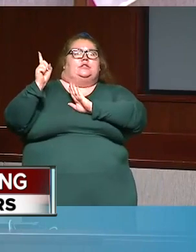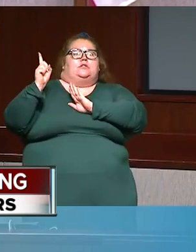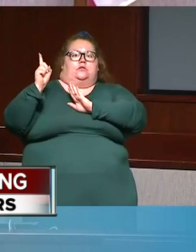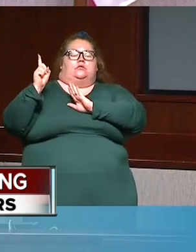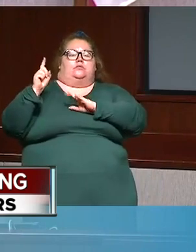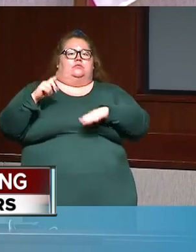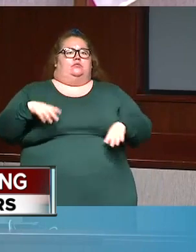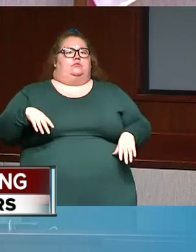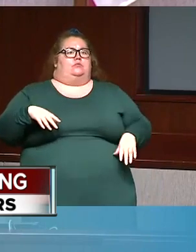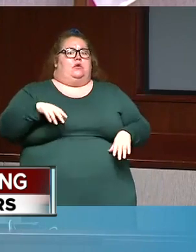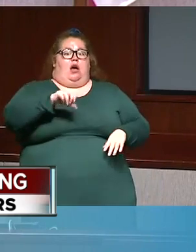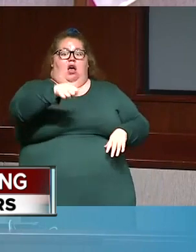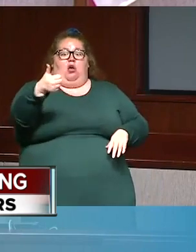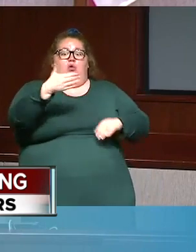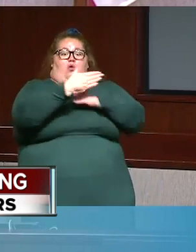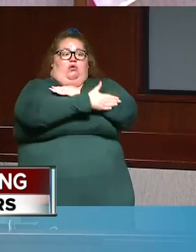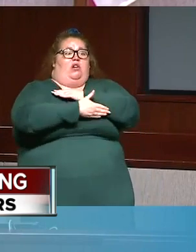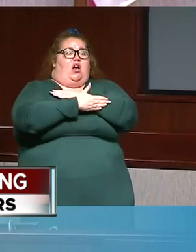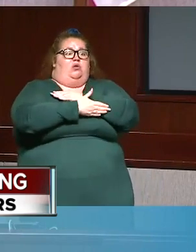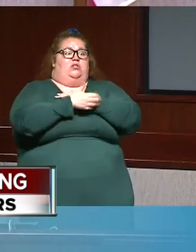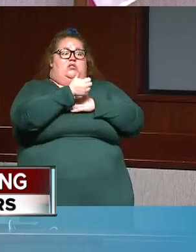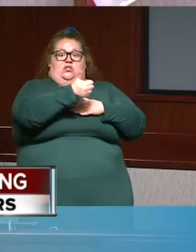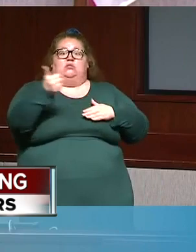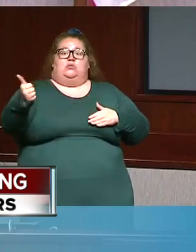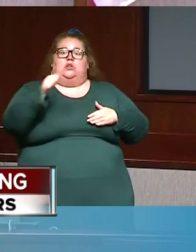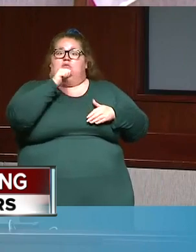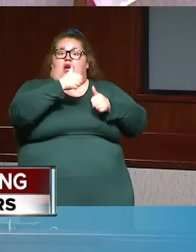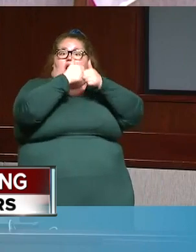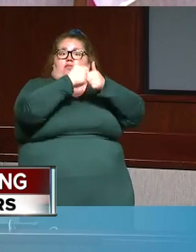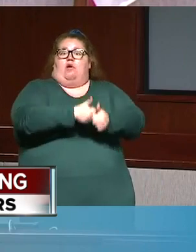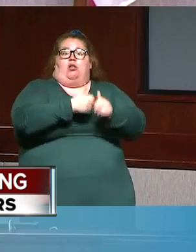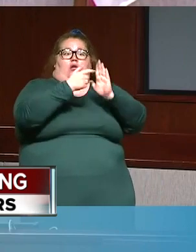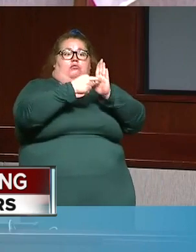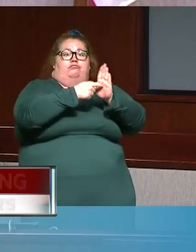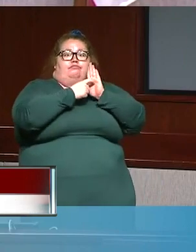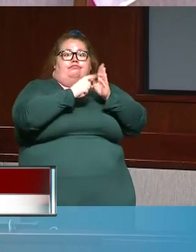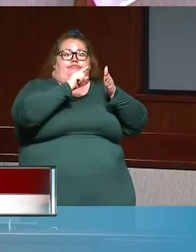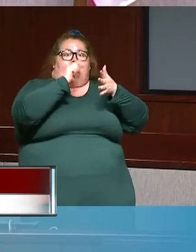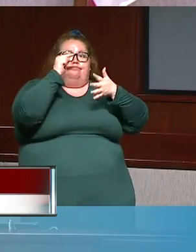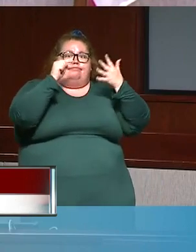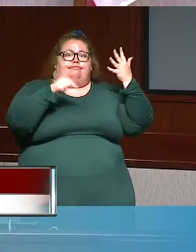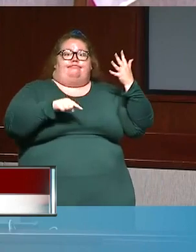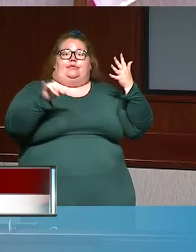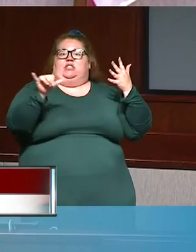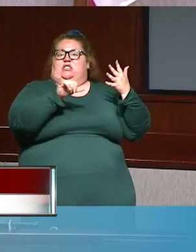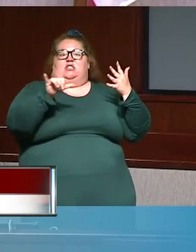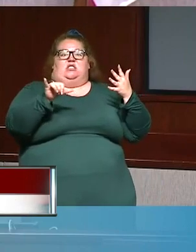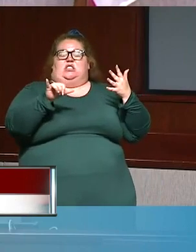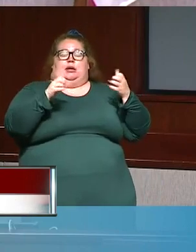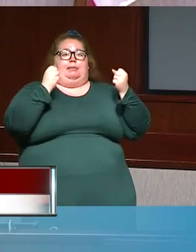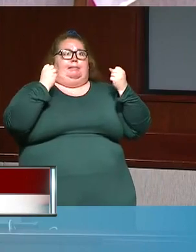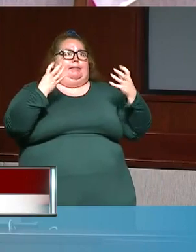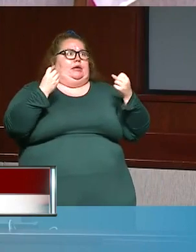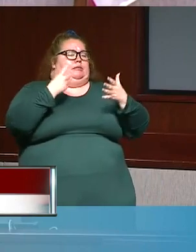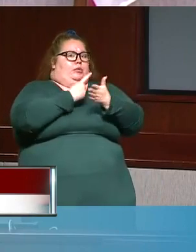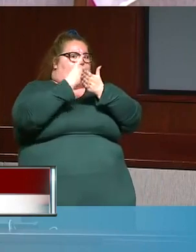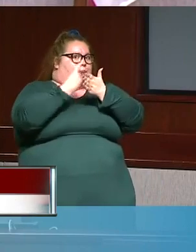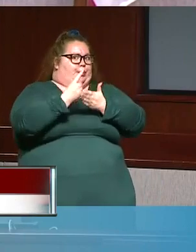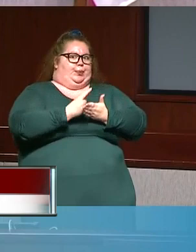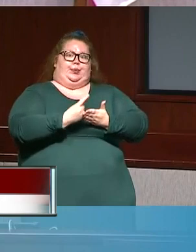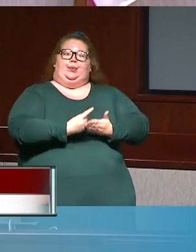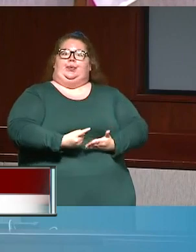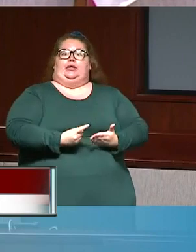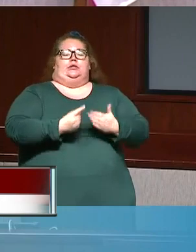other counties that have been out of compliance with their metrics for weeks and